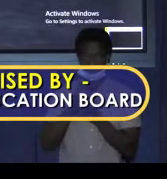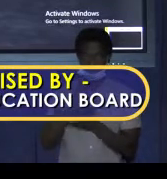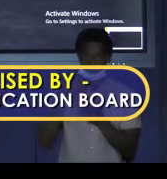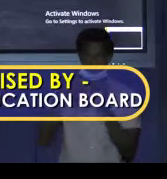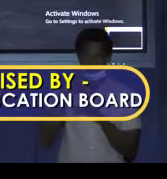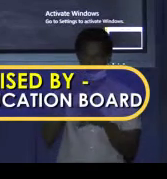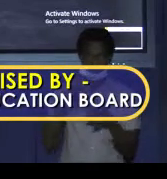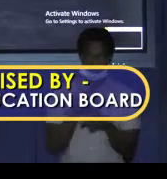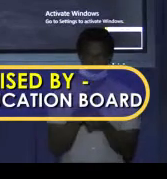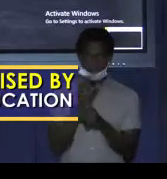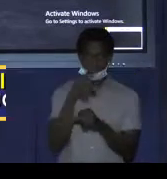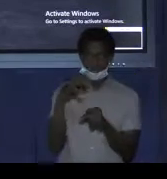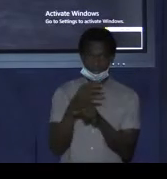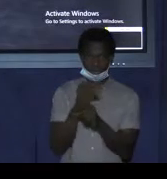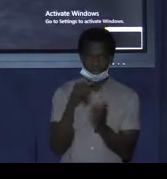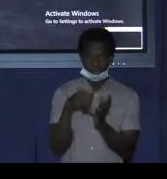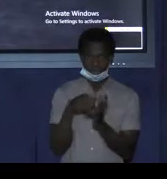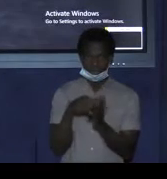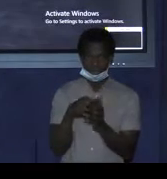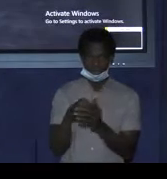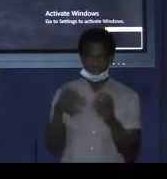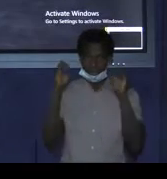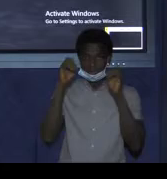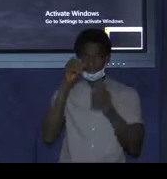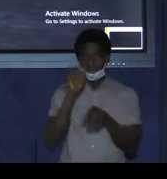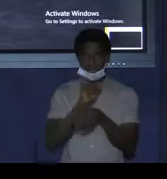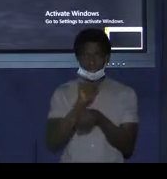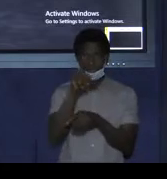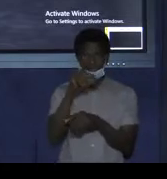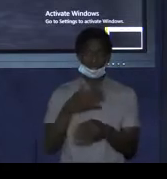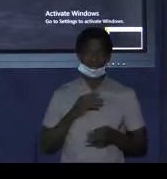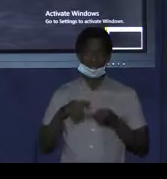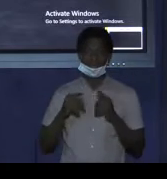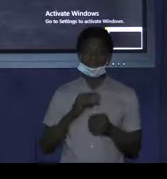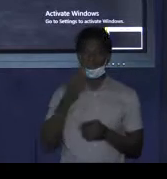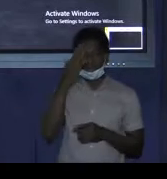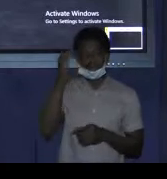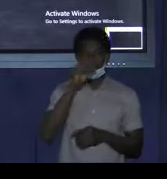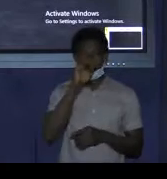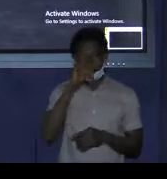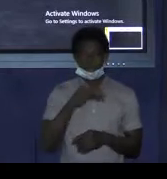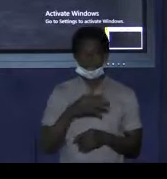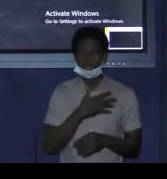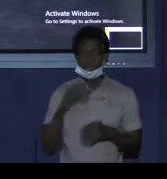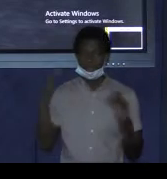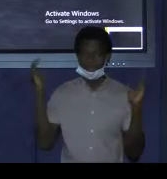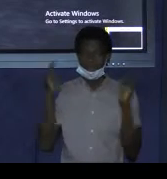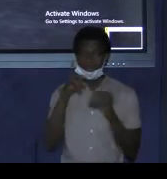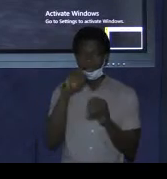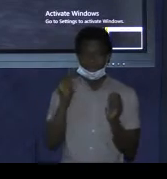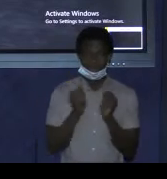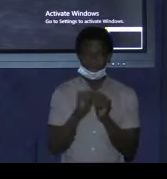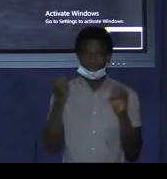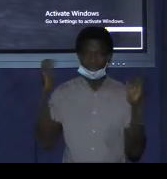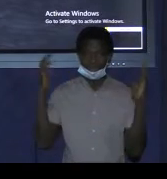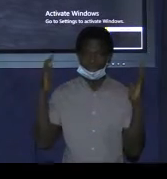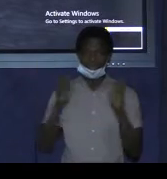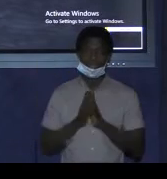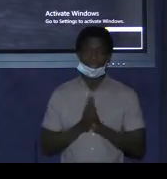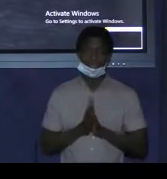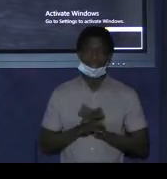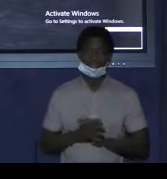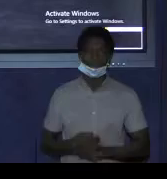that is what you got. You got it. Excellent job, you, my friend. I know you're smart. And of course, I will celebrate you with a